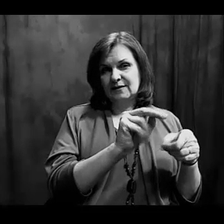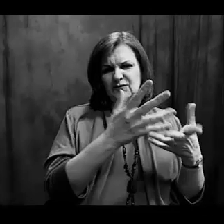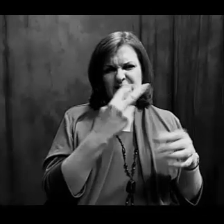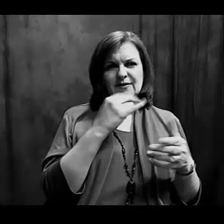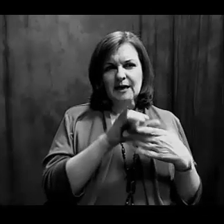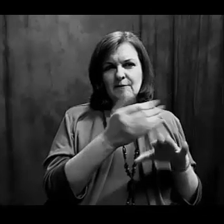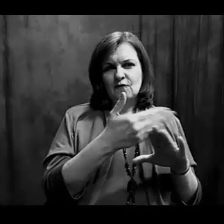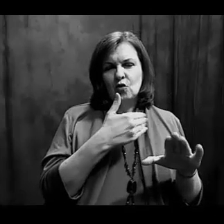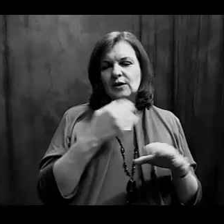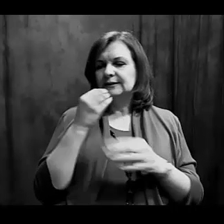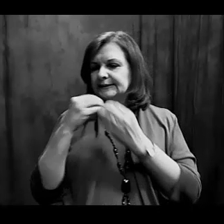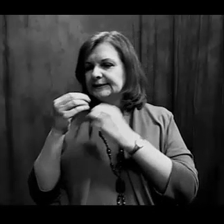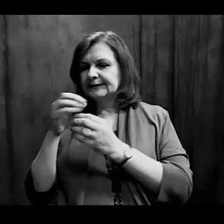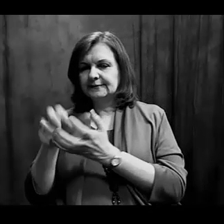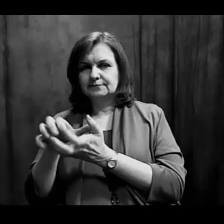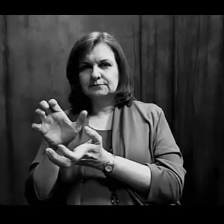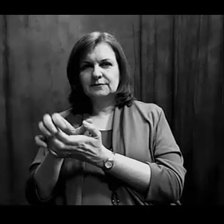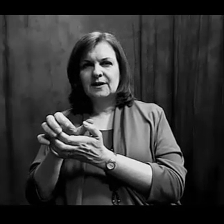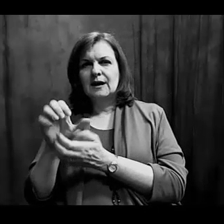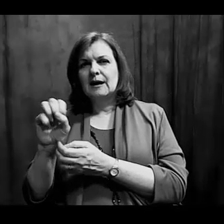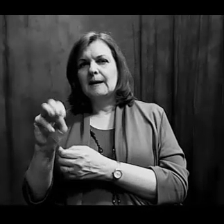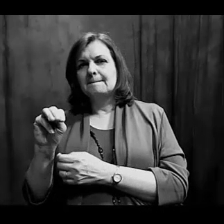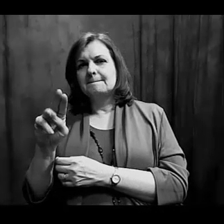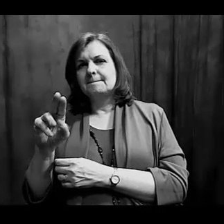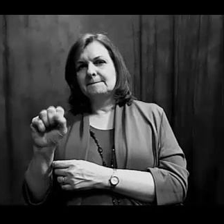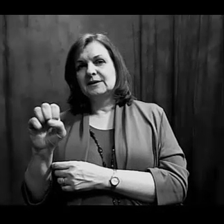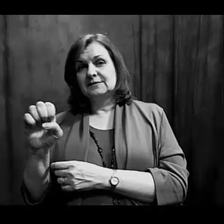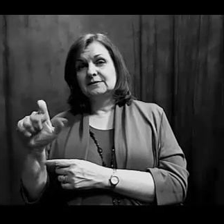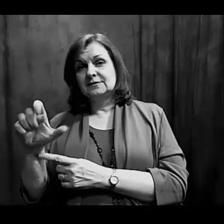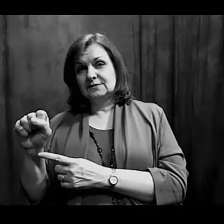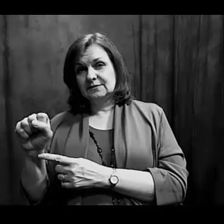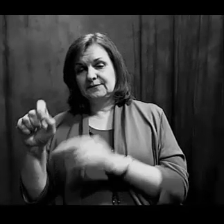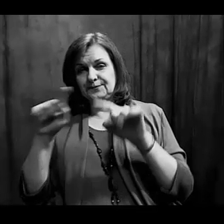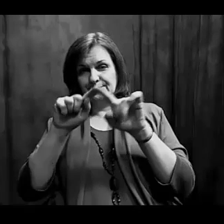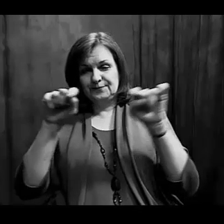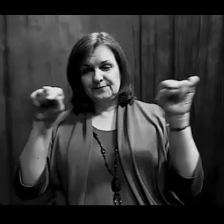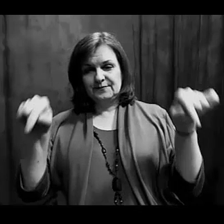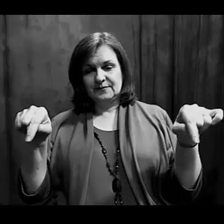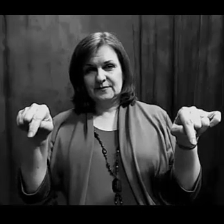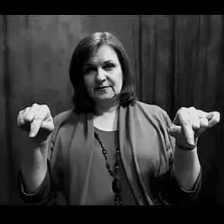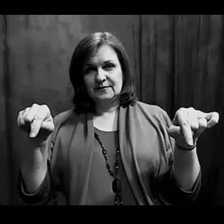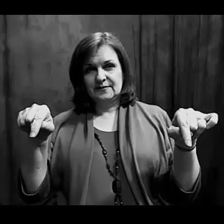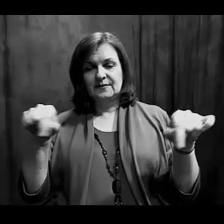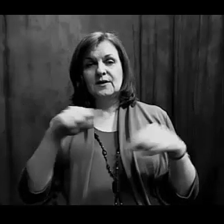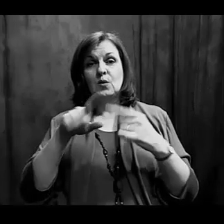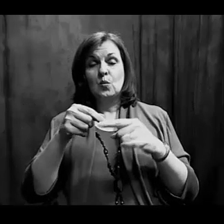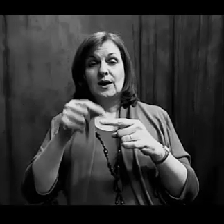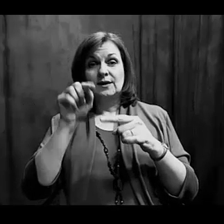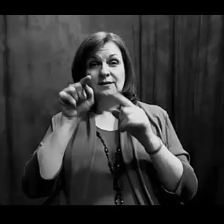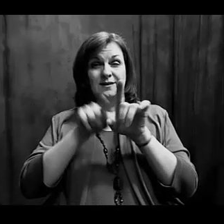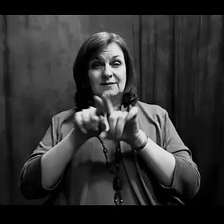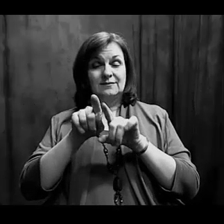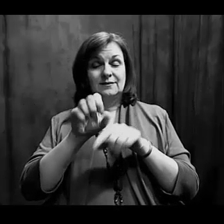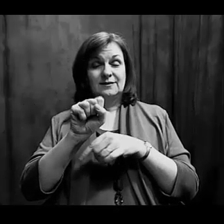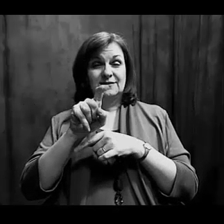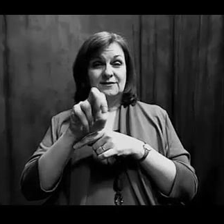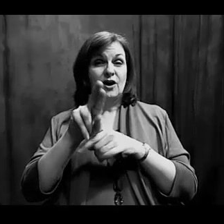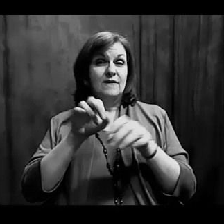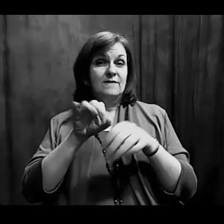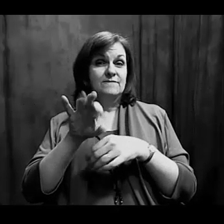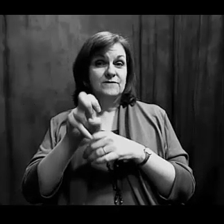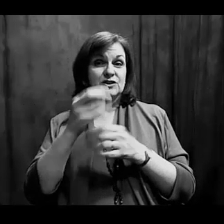eating chitin. You've seen these before. It's eating mussels. Okay? And when